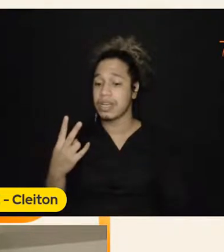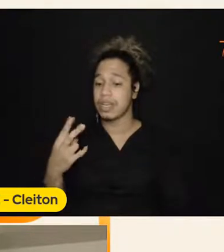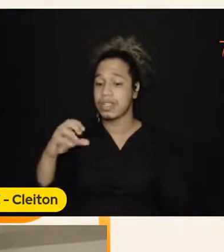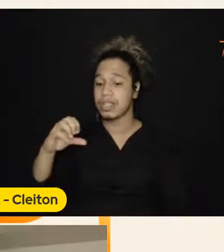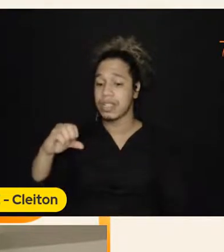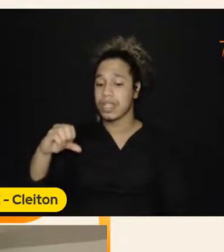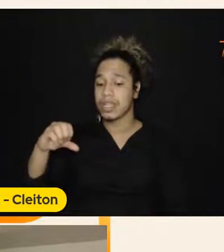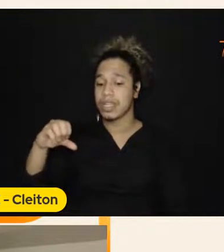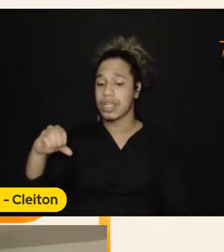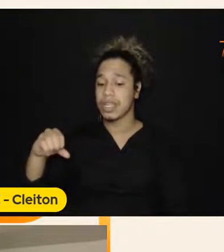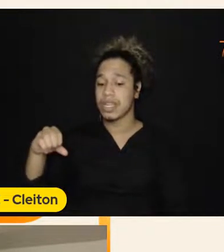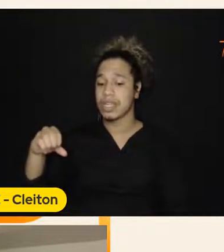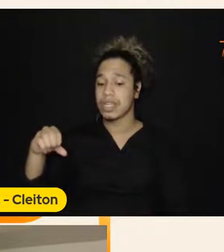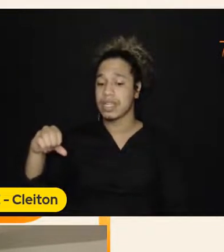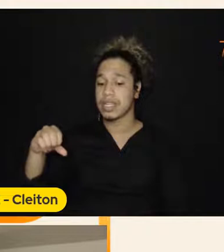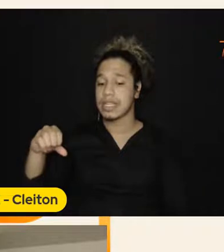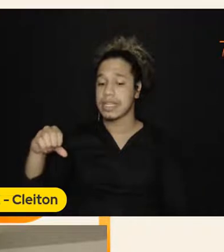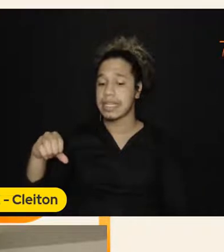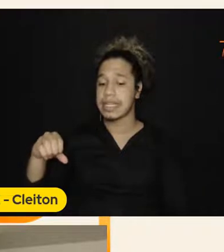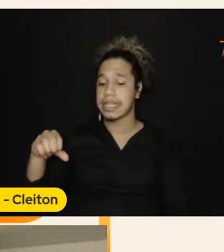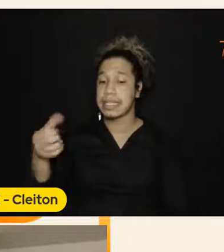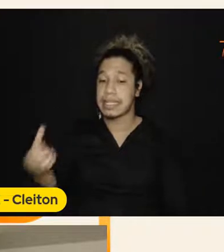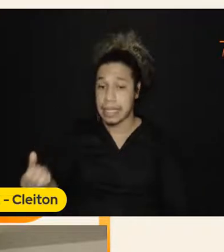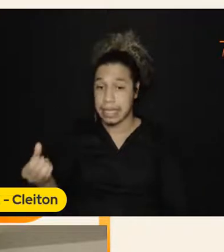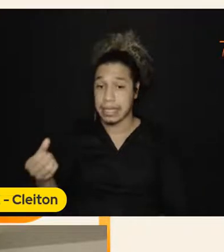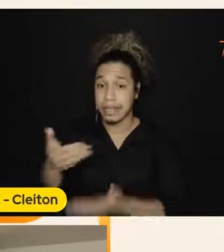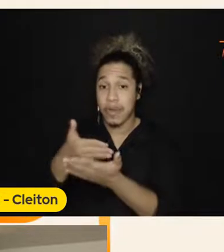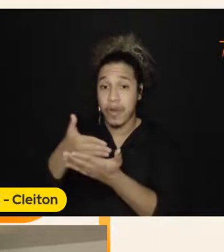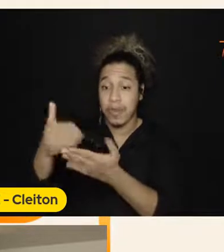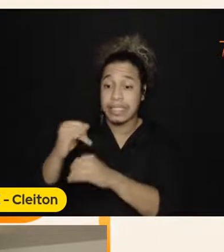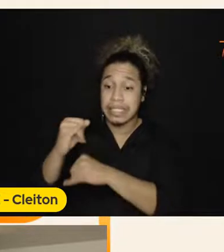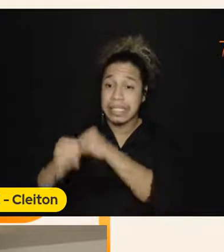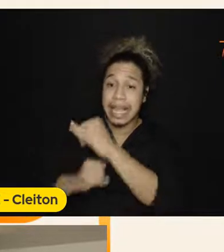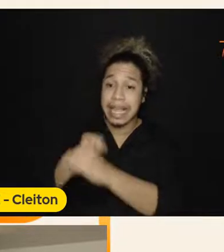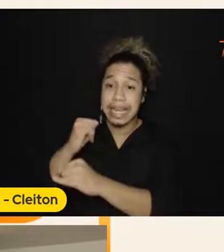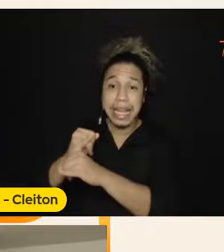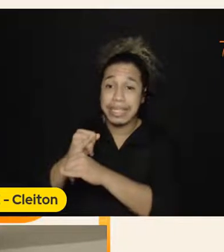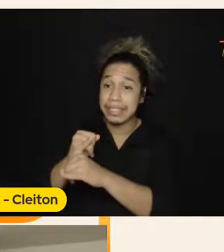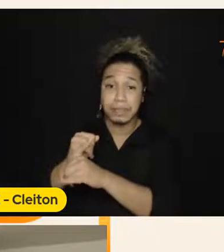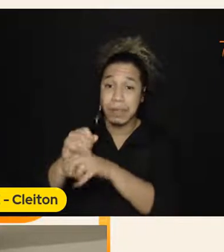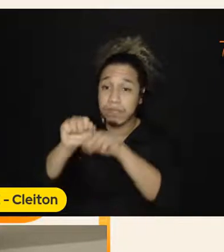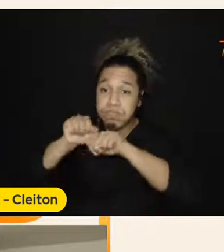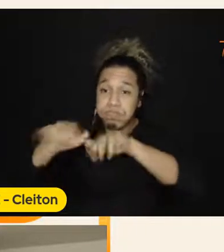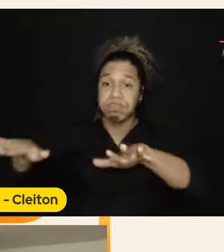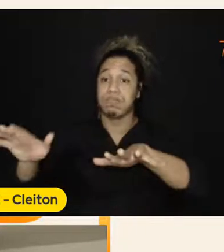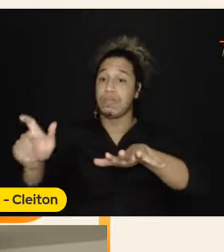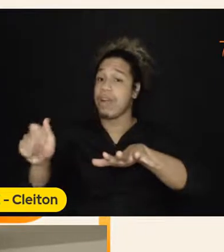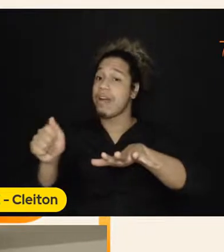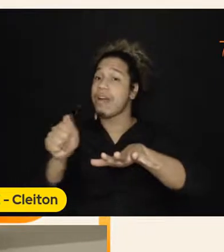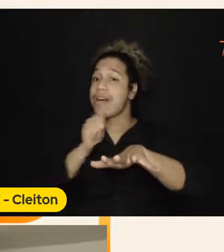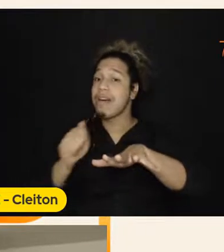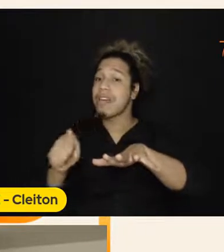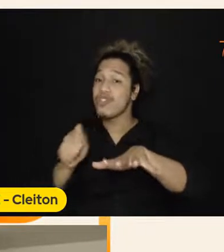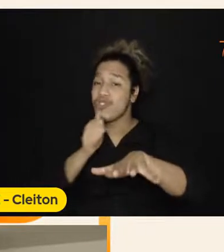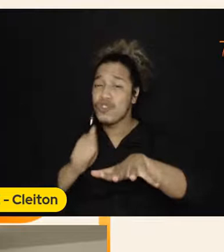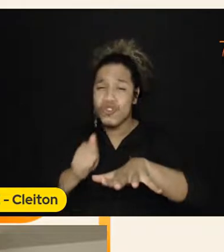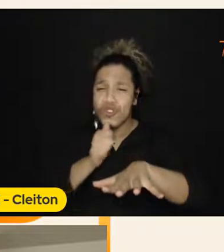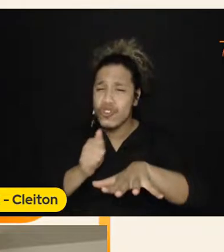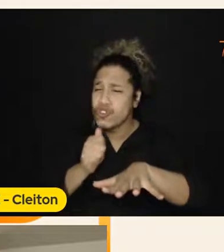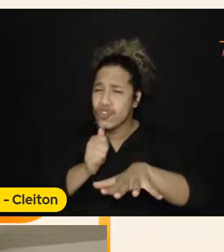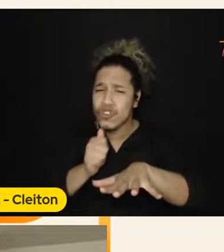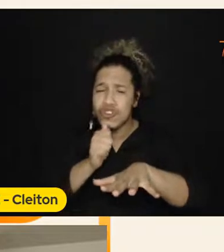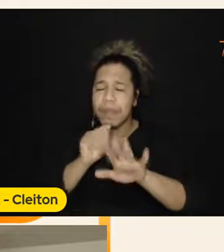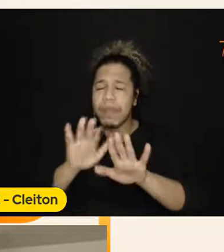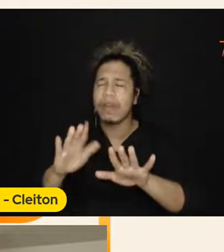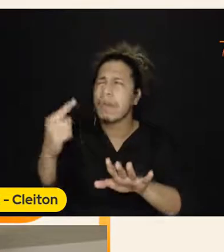just like beginning to be part of our lives. And so how would they ever predict that